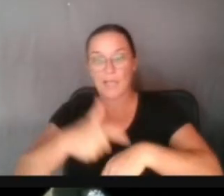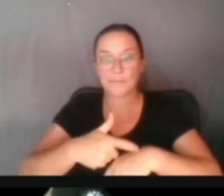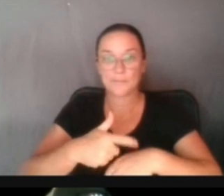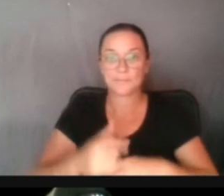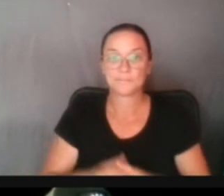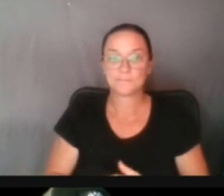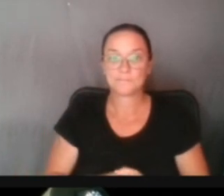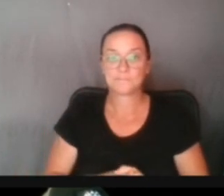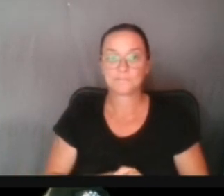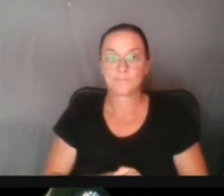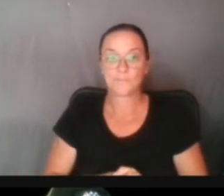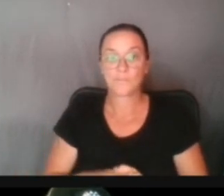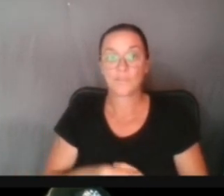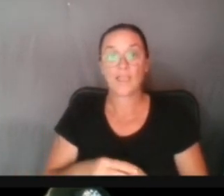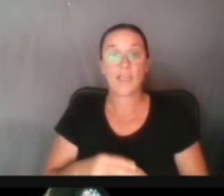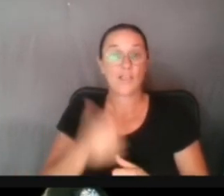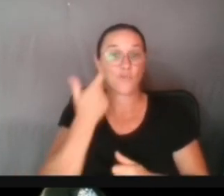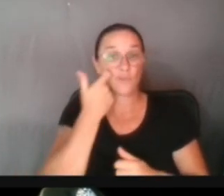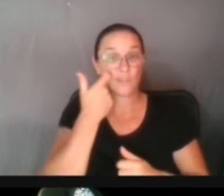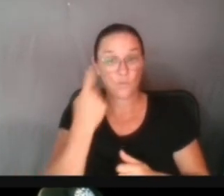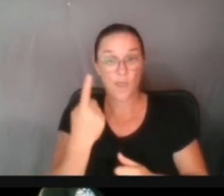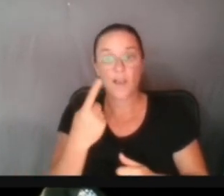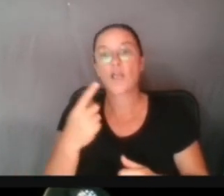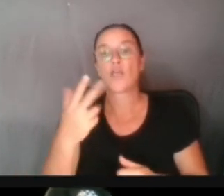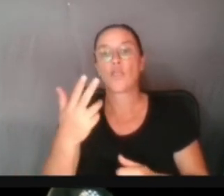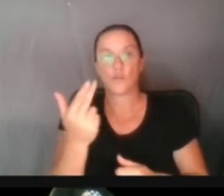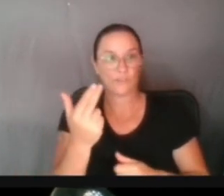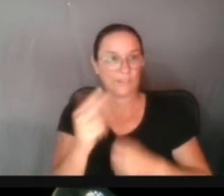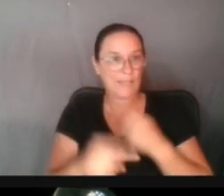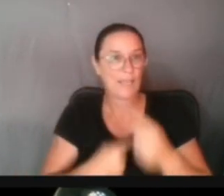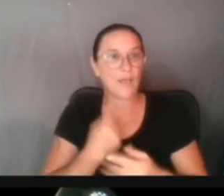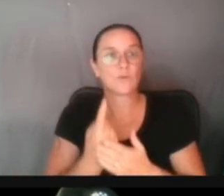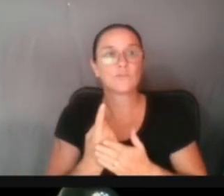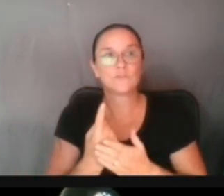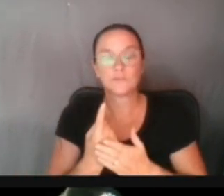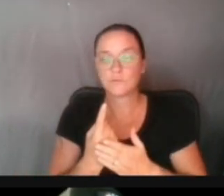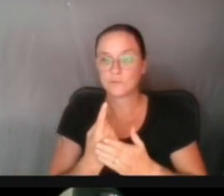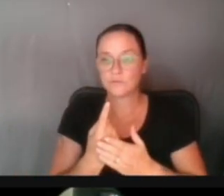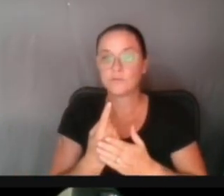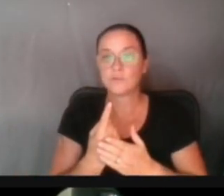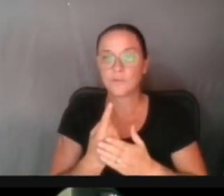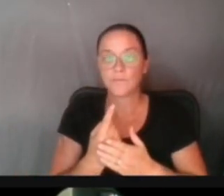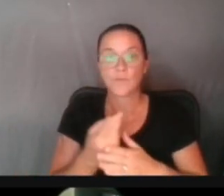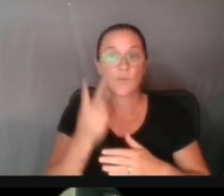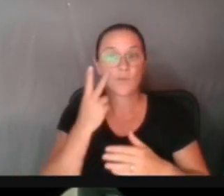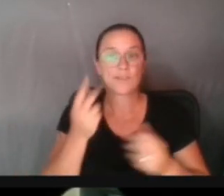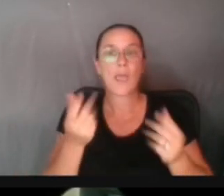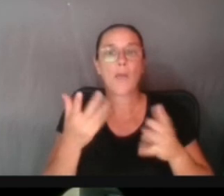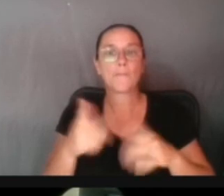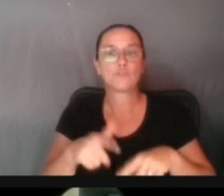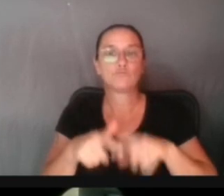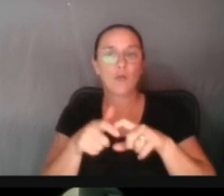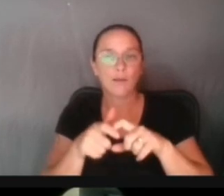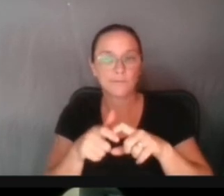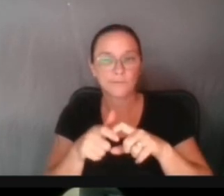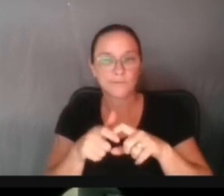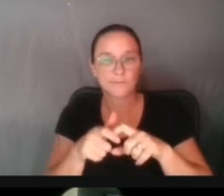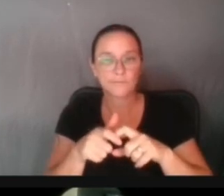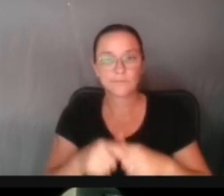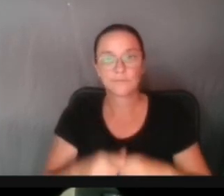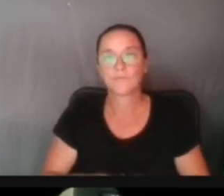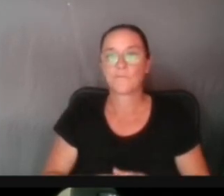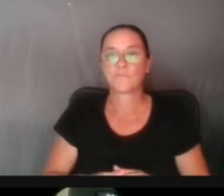was 13 hours. And we will see how long the pause is for this one. We can see that they've been